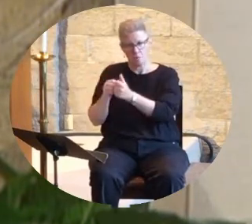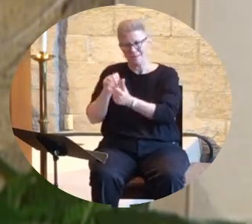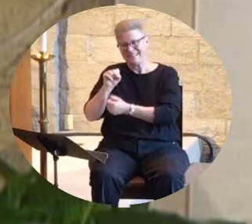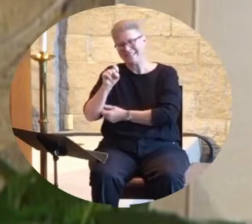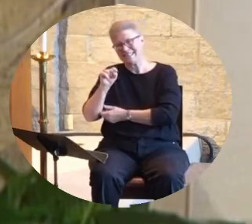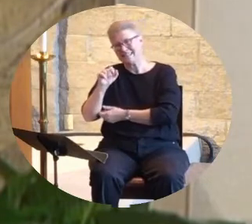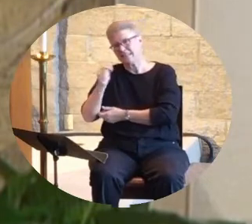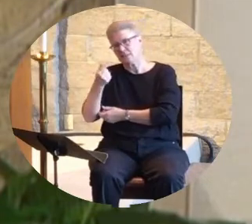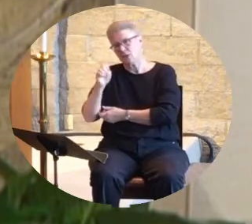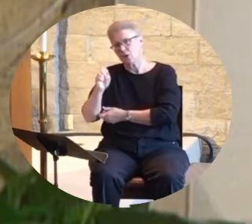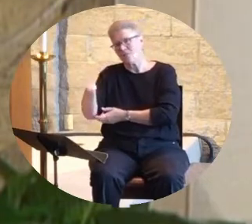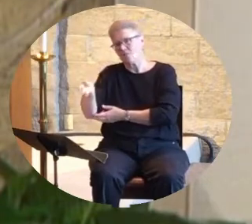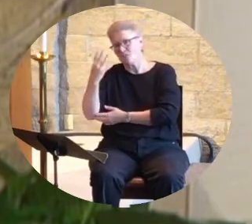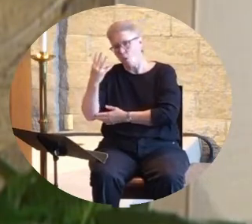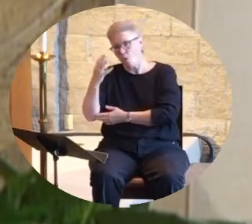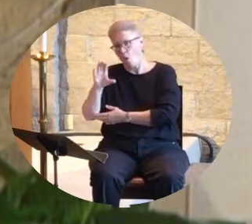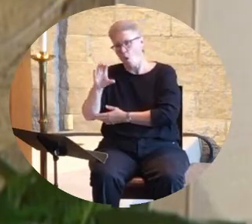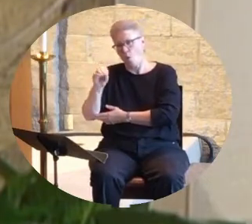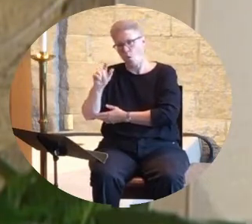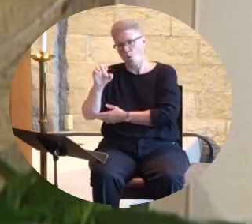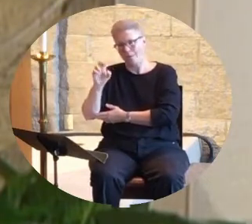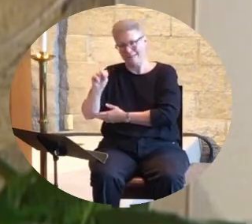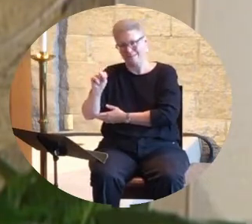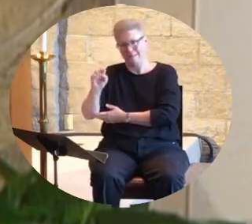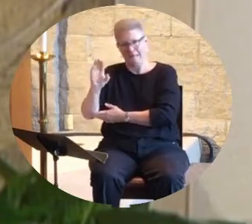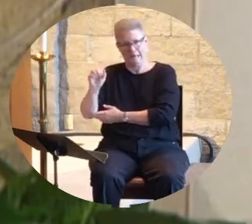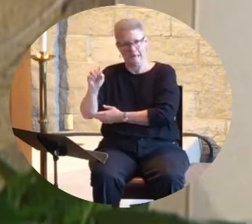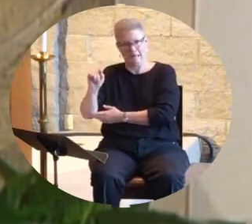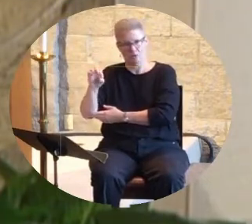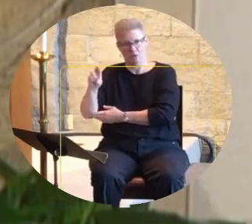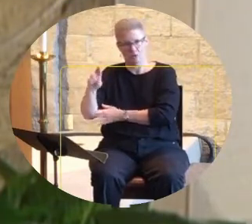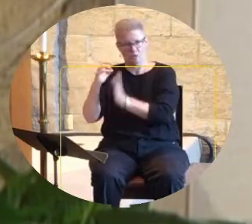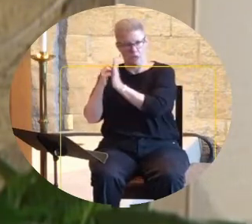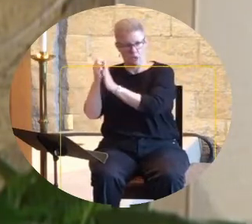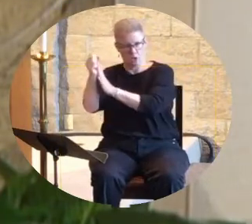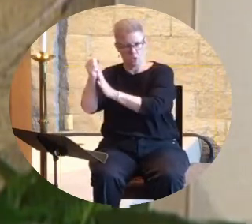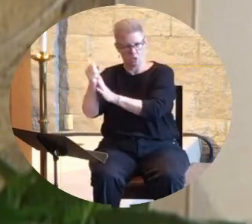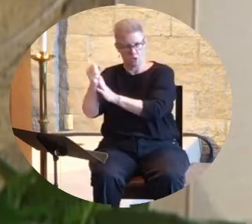cancer. The rate of survival for that is about